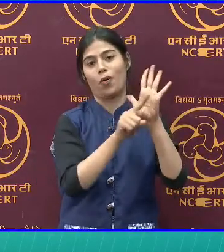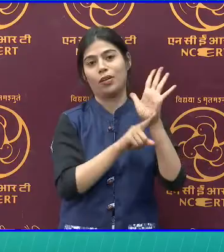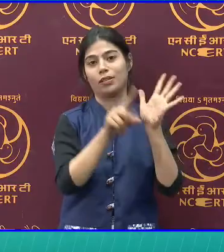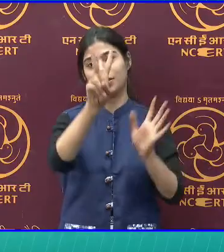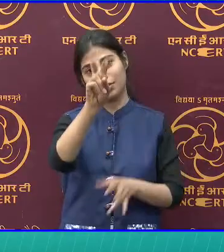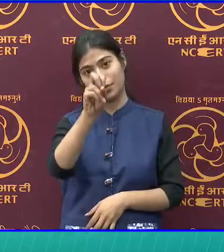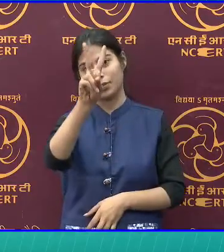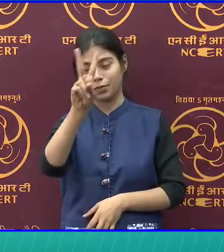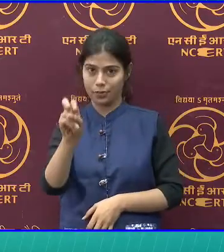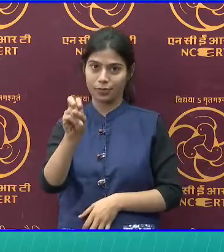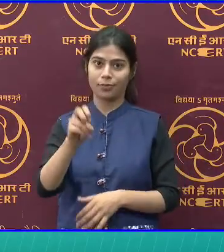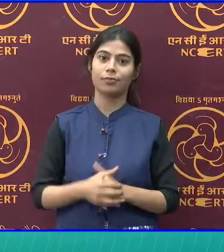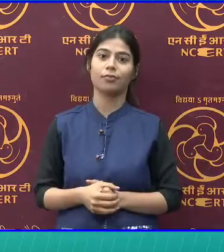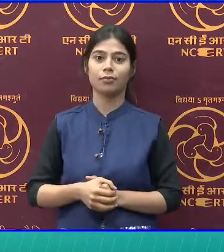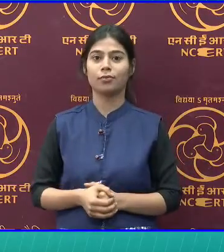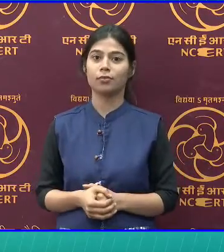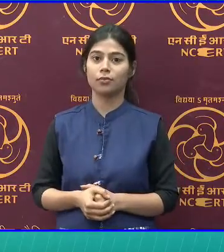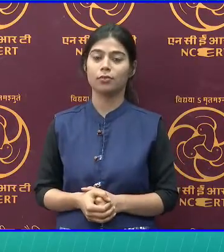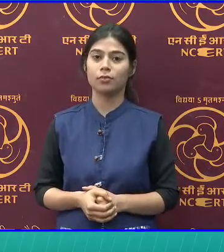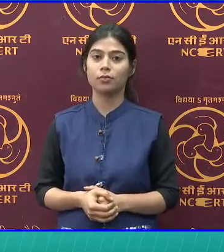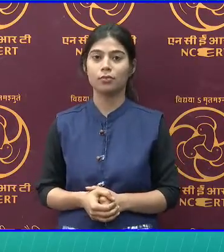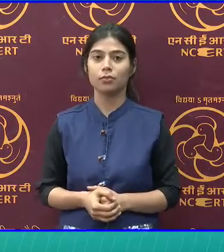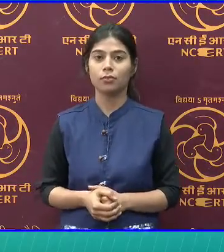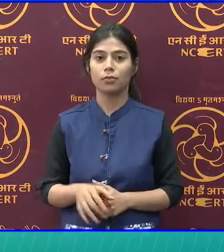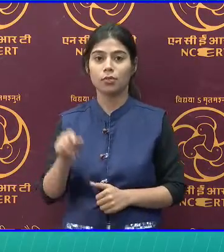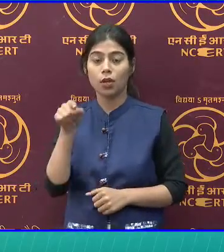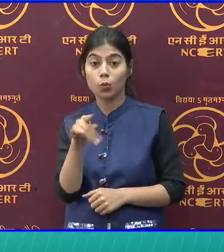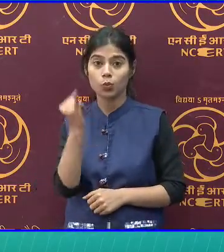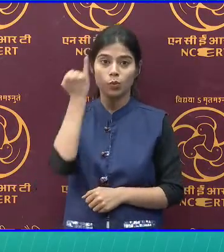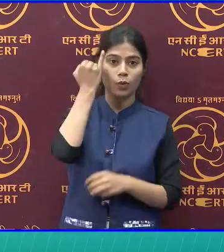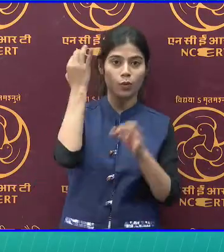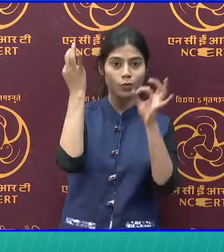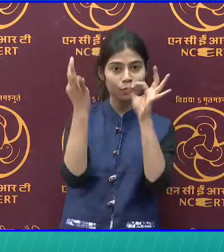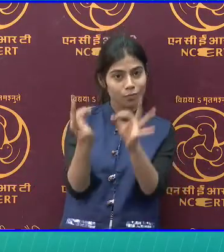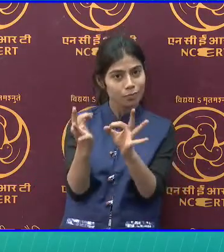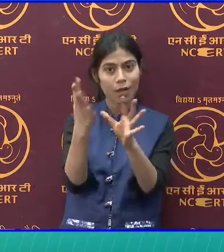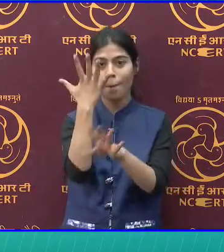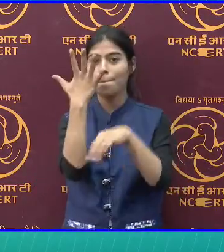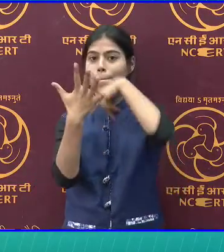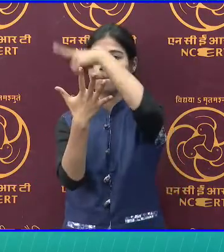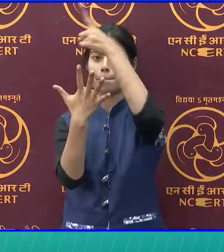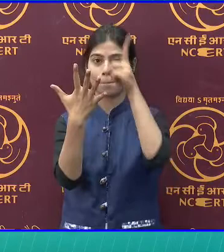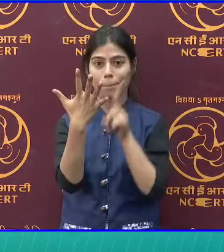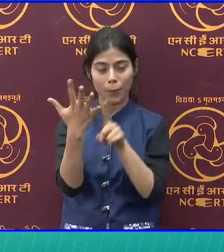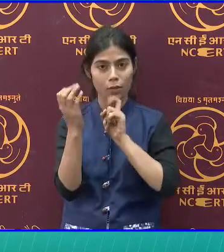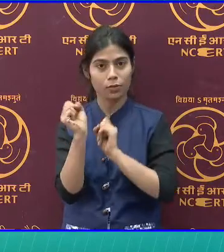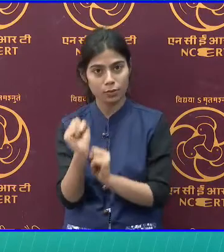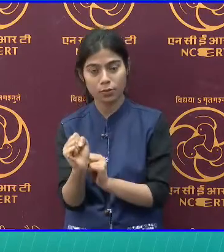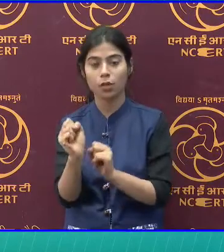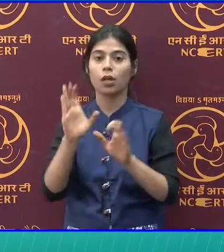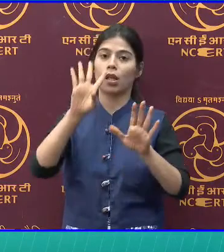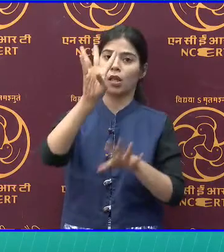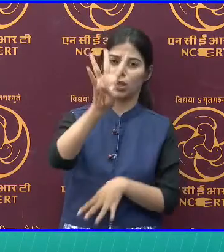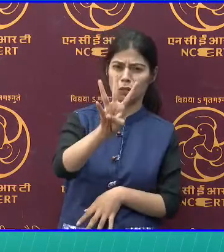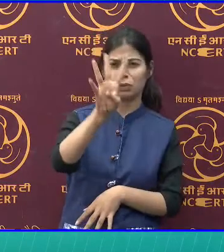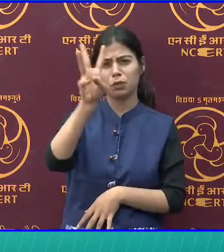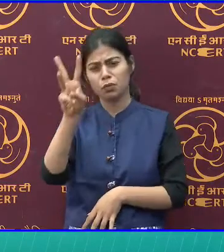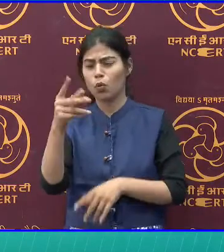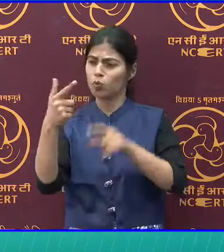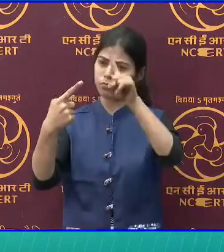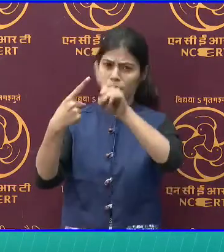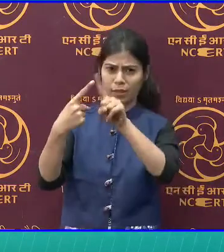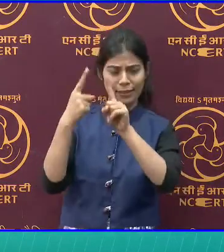Okay. So this is the broad idea. There are 5 themes, and under each theme there are 3-4 chapters,